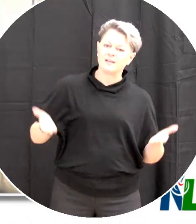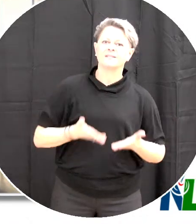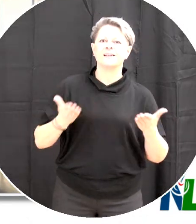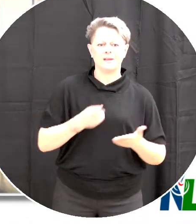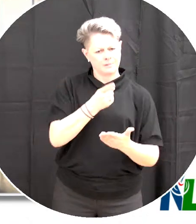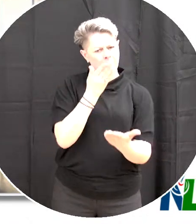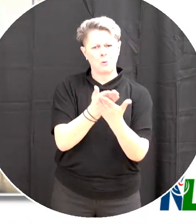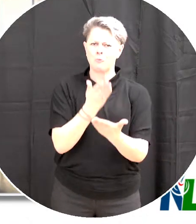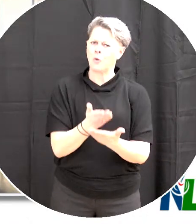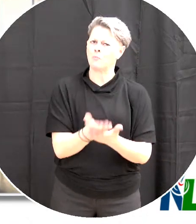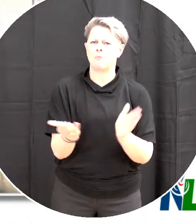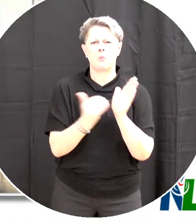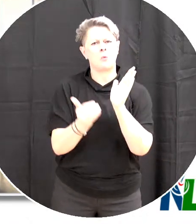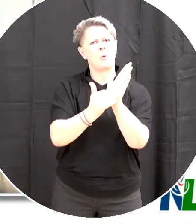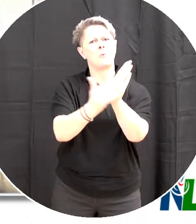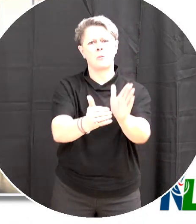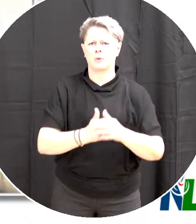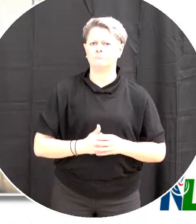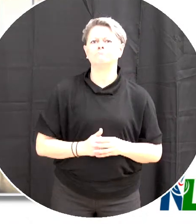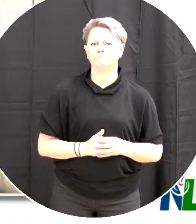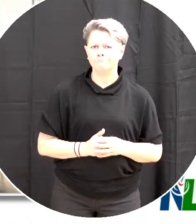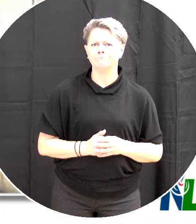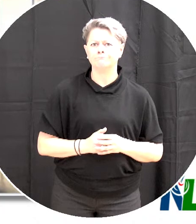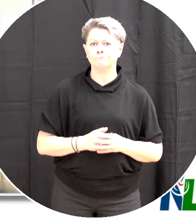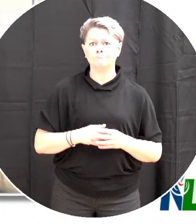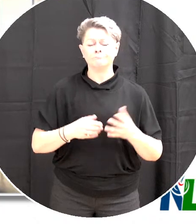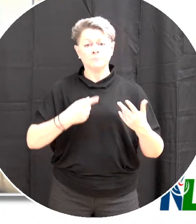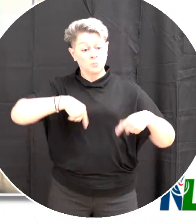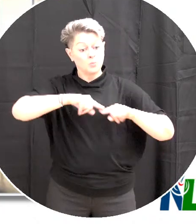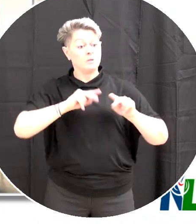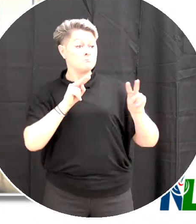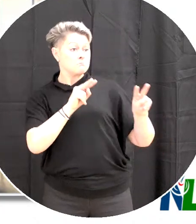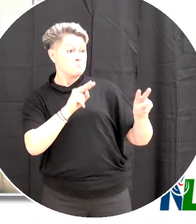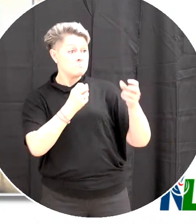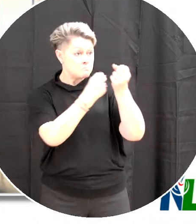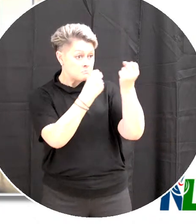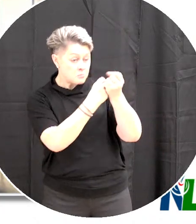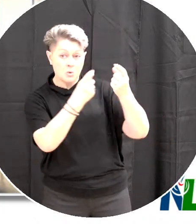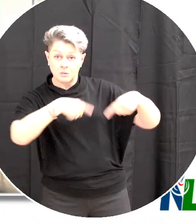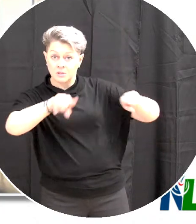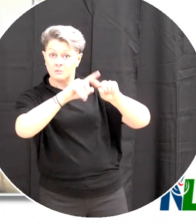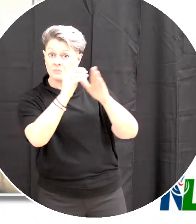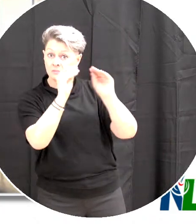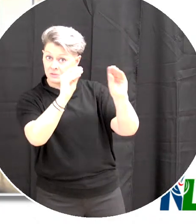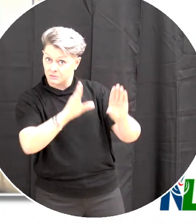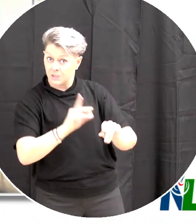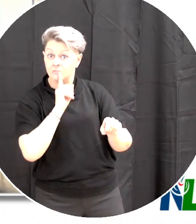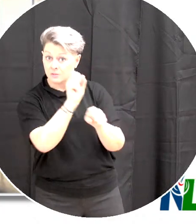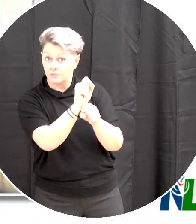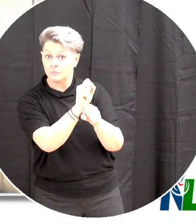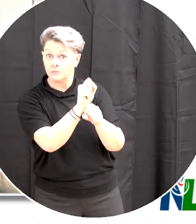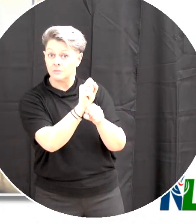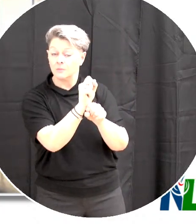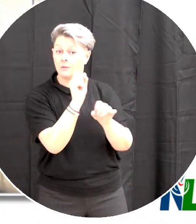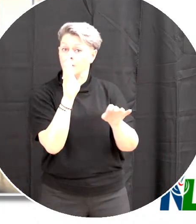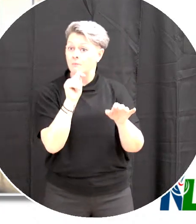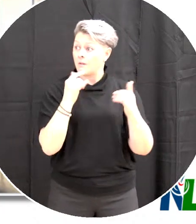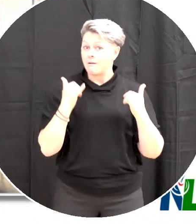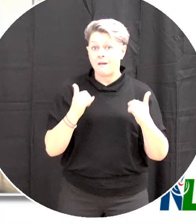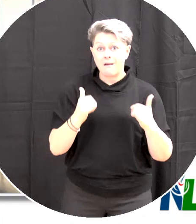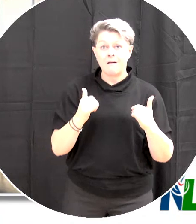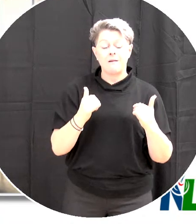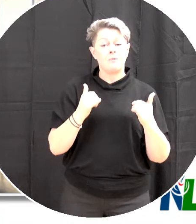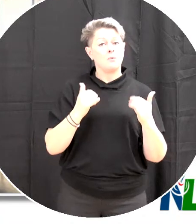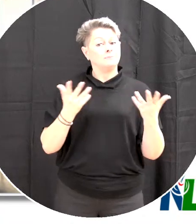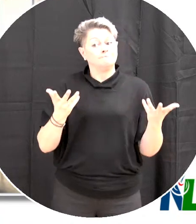time. We'll monitor, we'll support, but it is where we are right